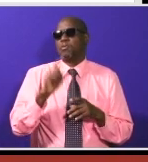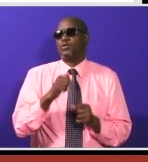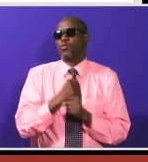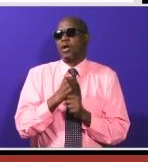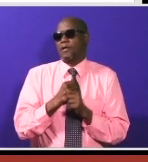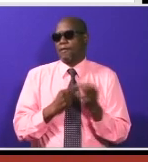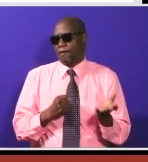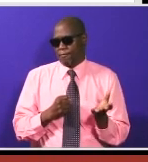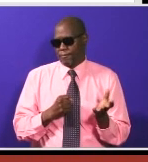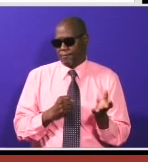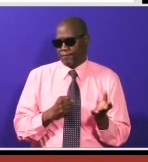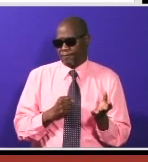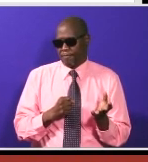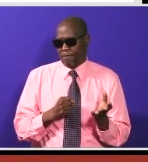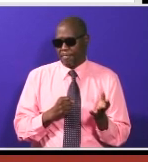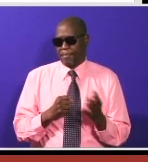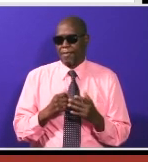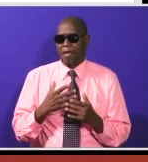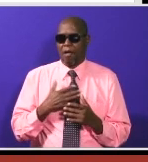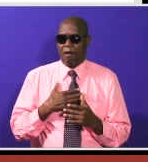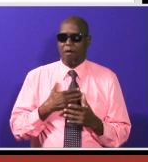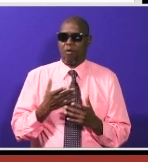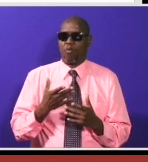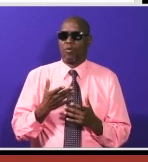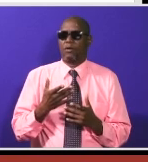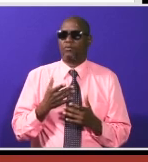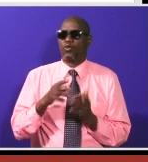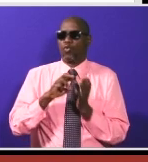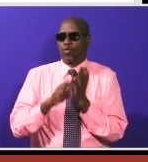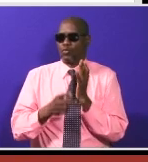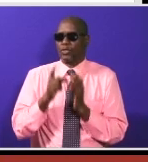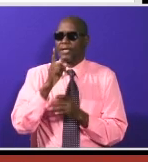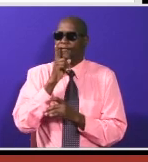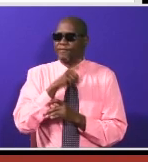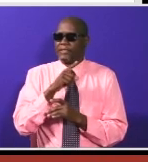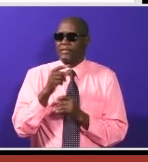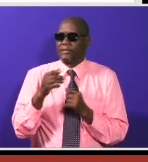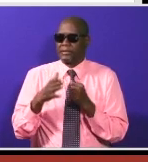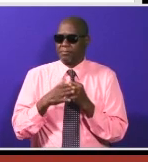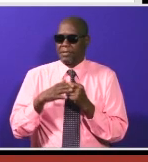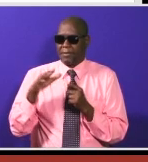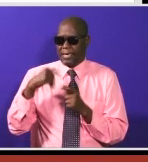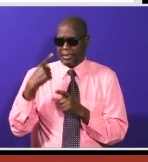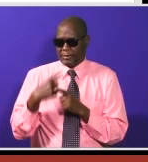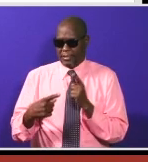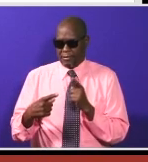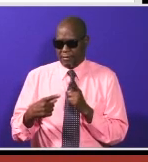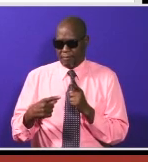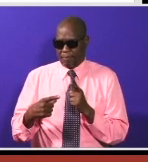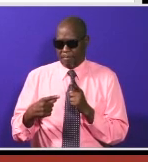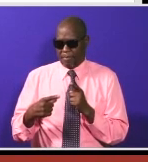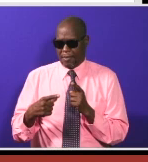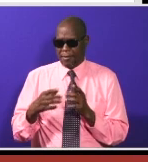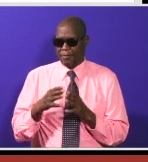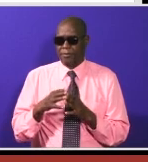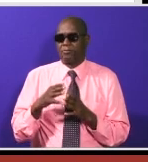board. When our current contract comes to an end, which is September next year, we have of course other commissioners who will stay behind and they will